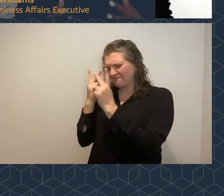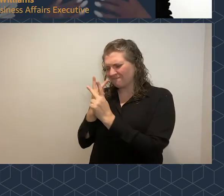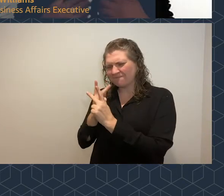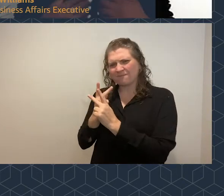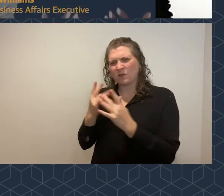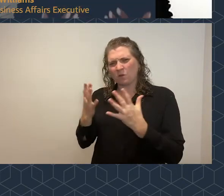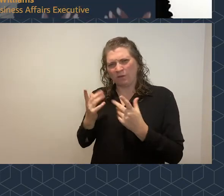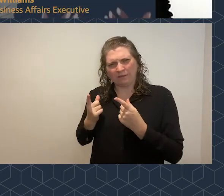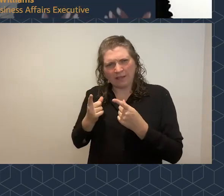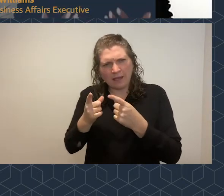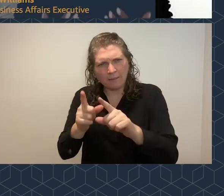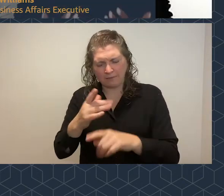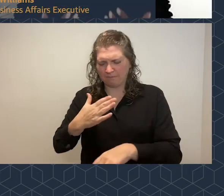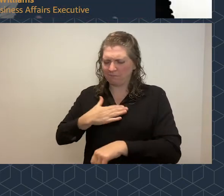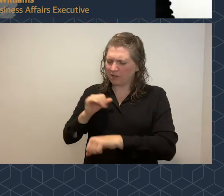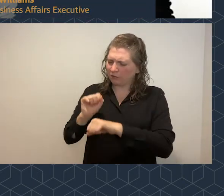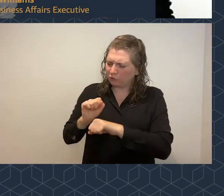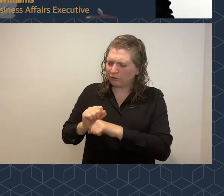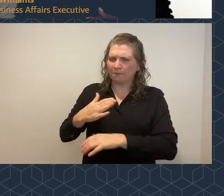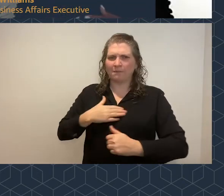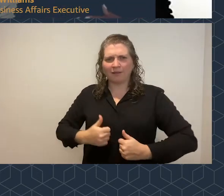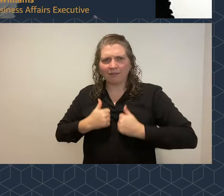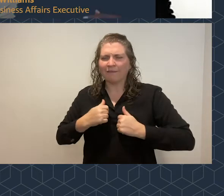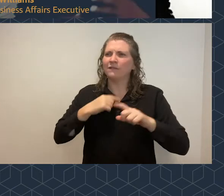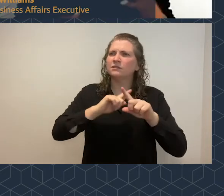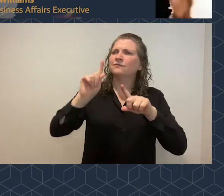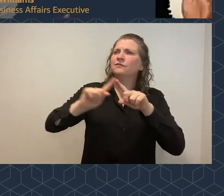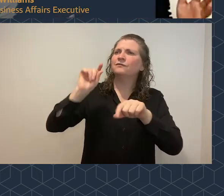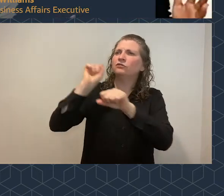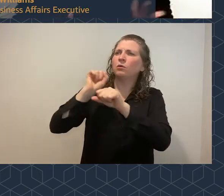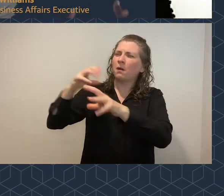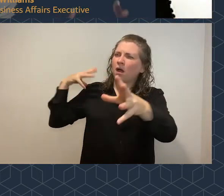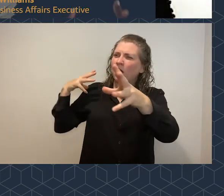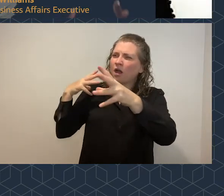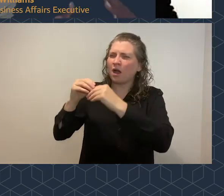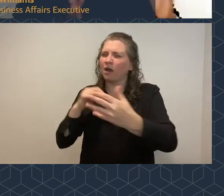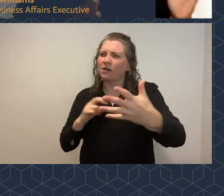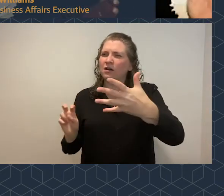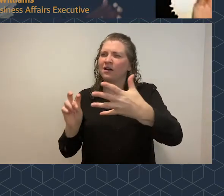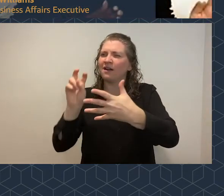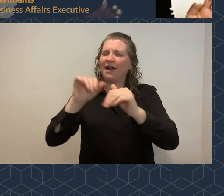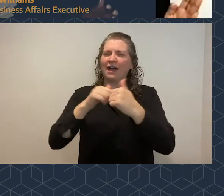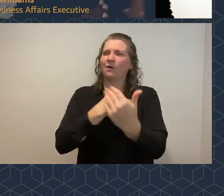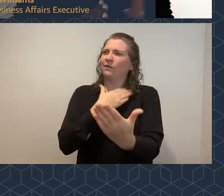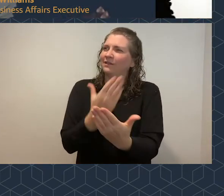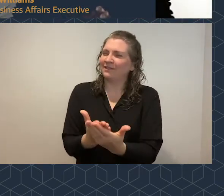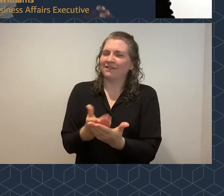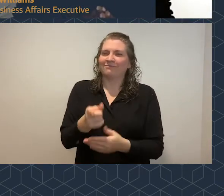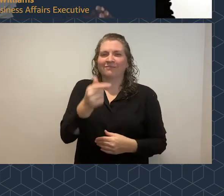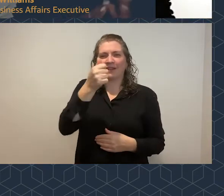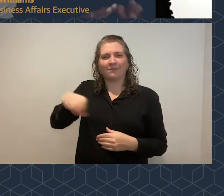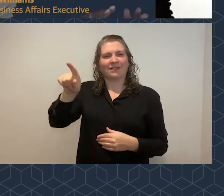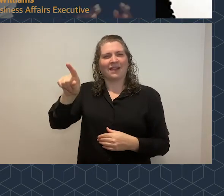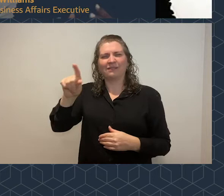and look at the things that I had done over, the course of my career, and then really kind of matching and created a matrix